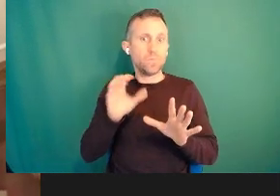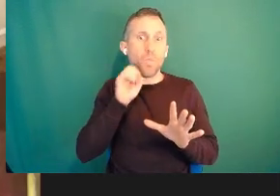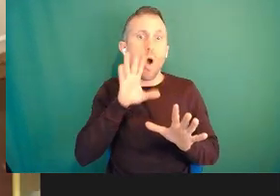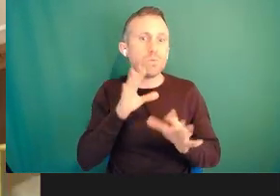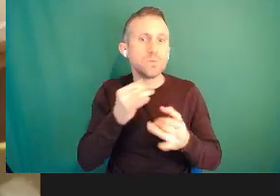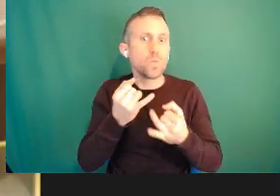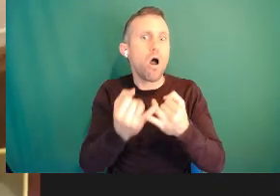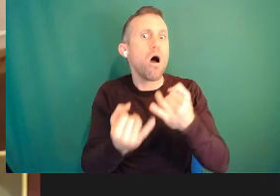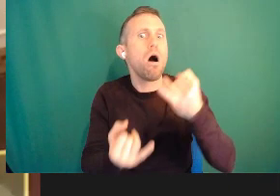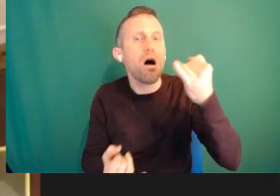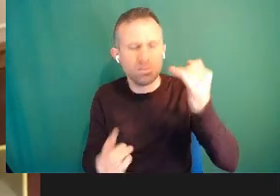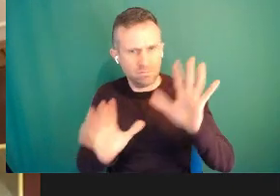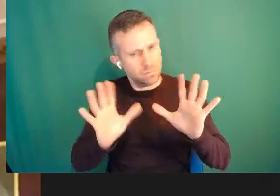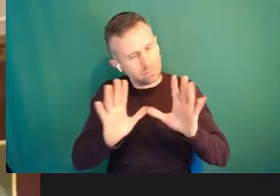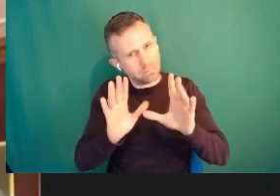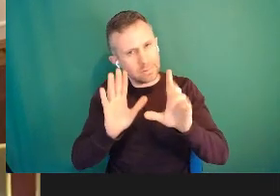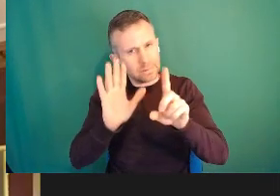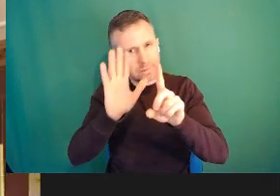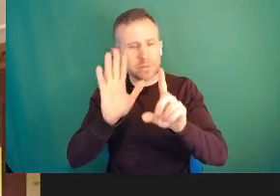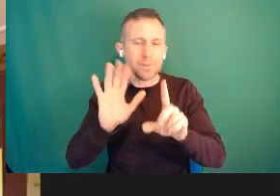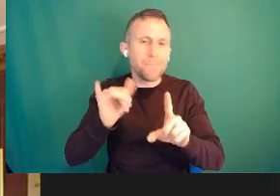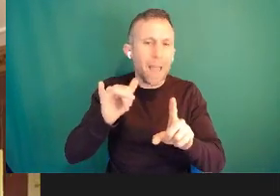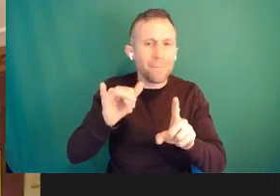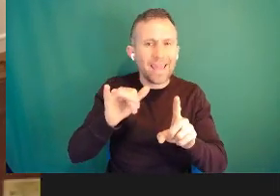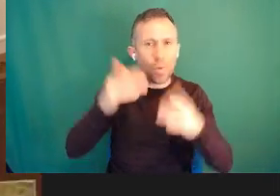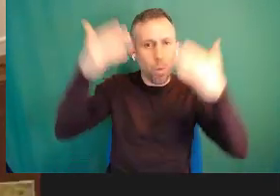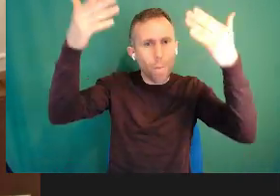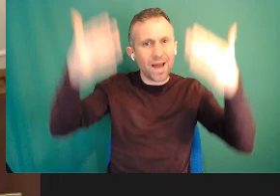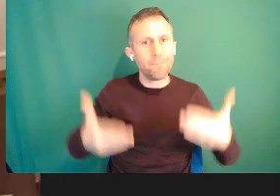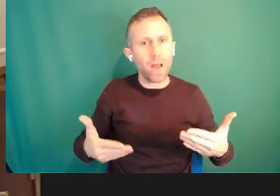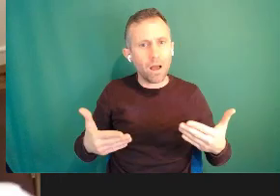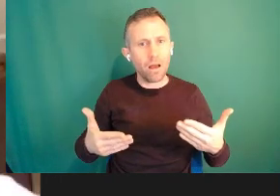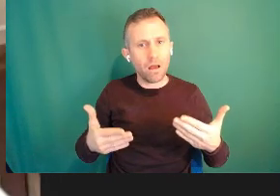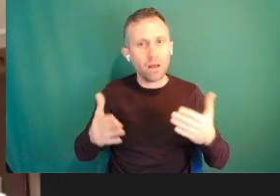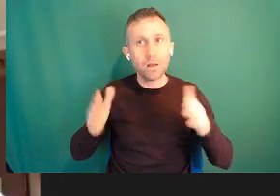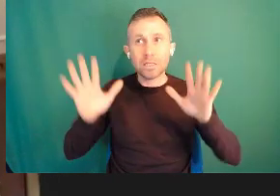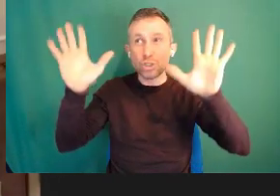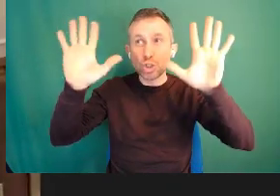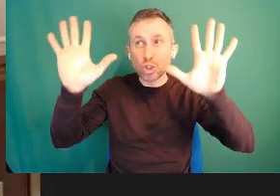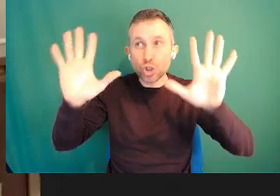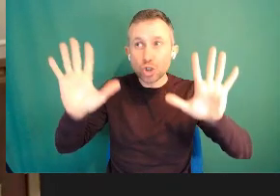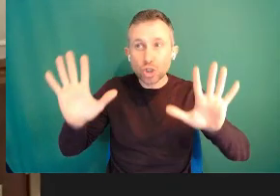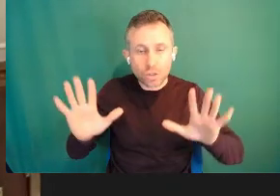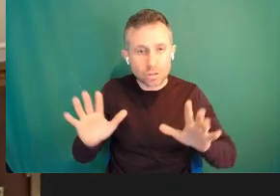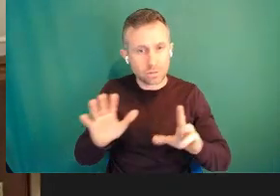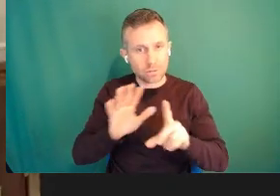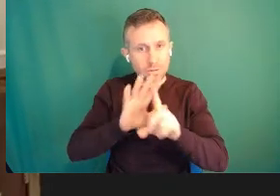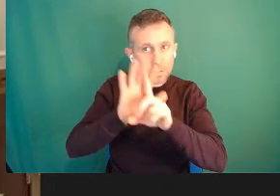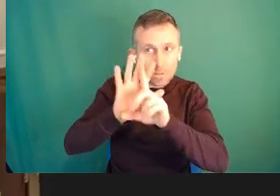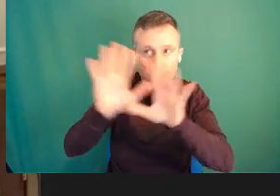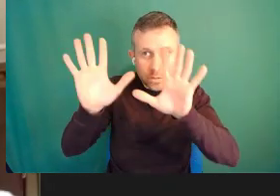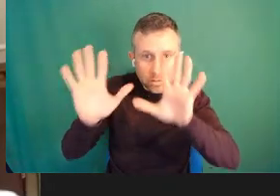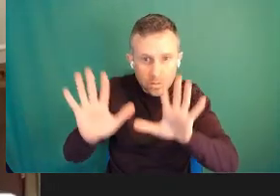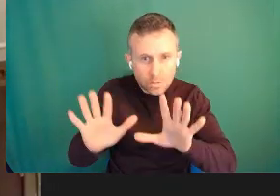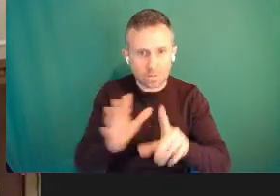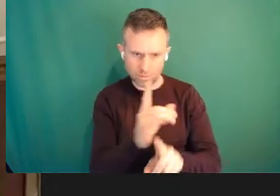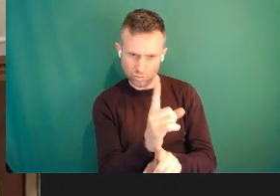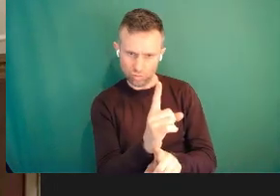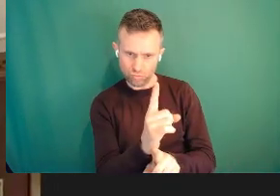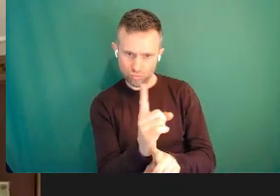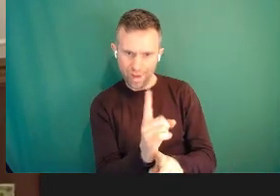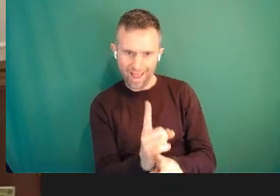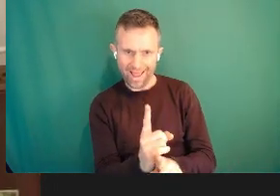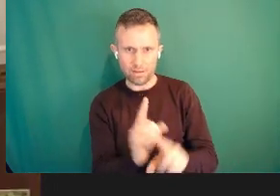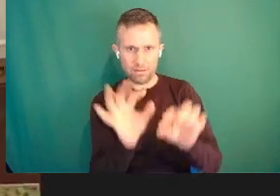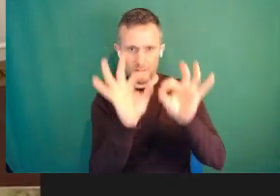it and stabilize some elements of it where it's particularly broken, and you might be able to see a couple of tears in it just around this photo